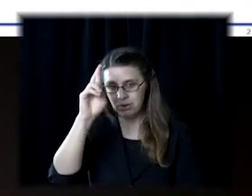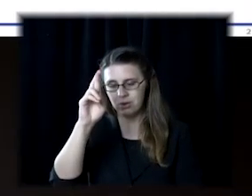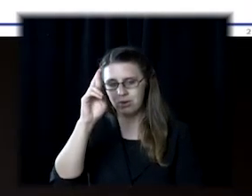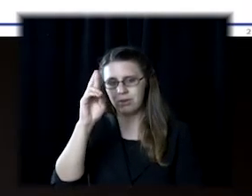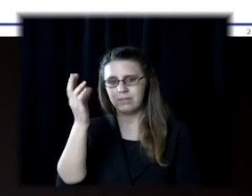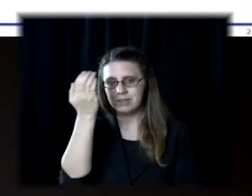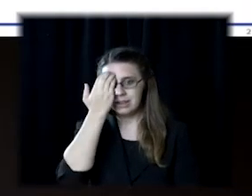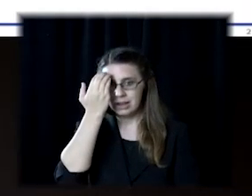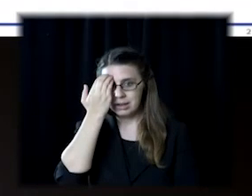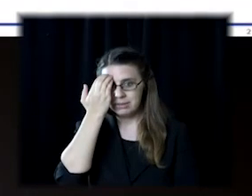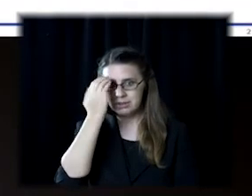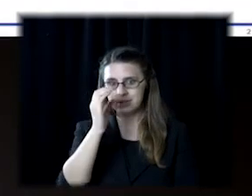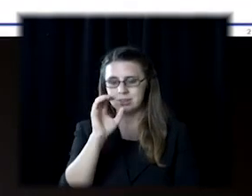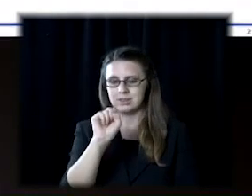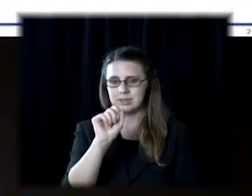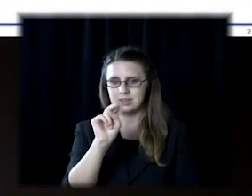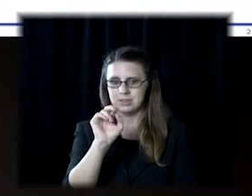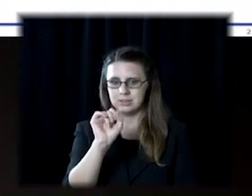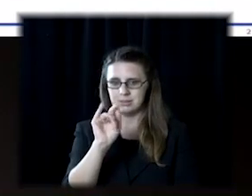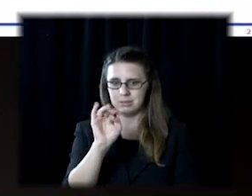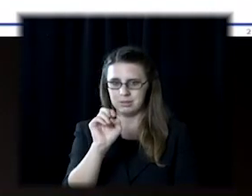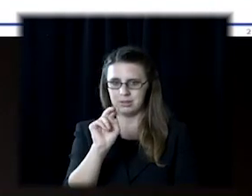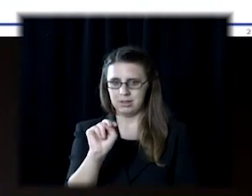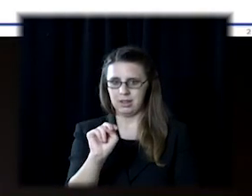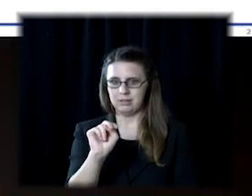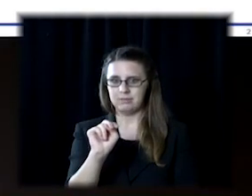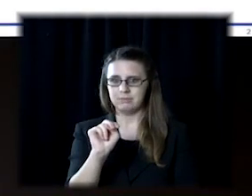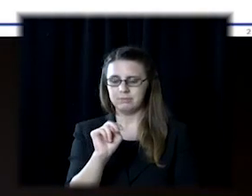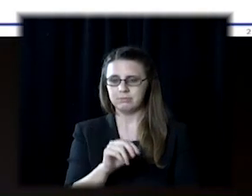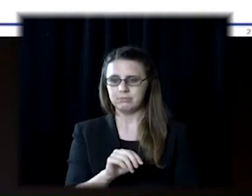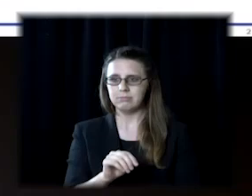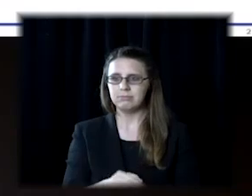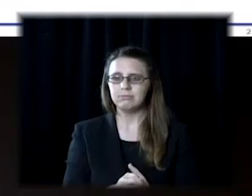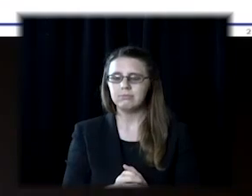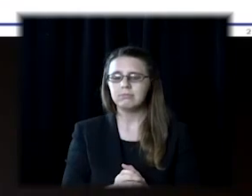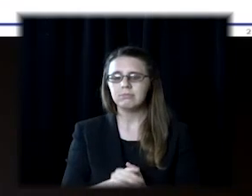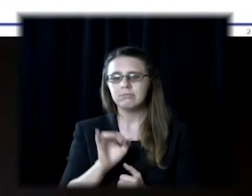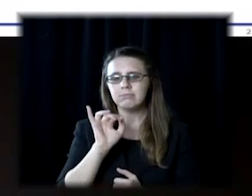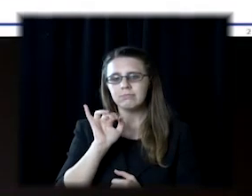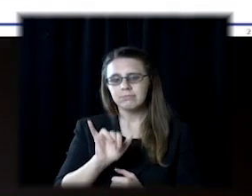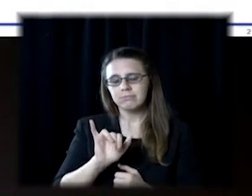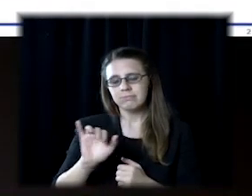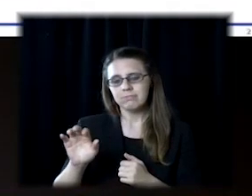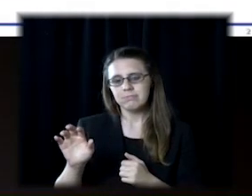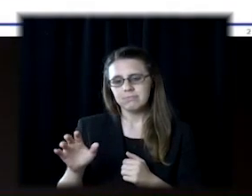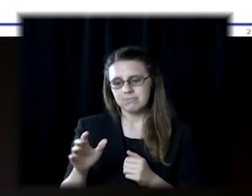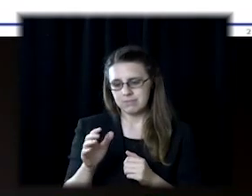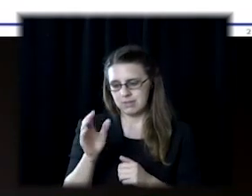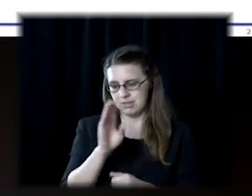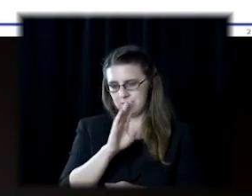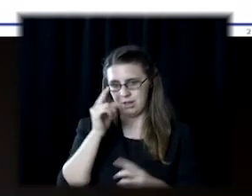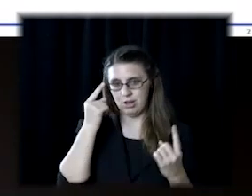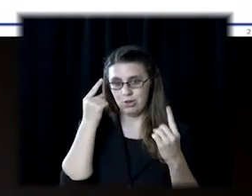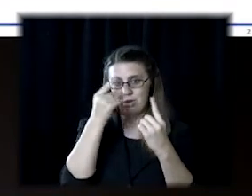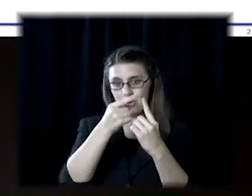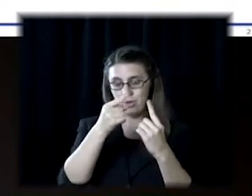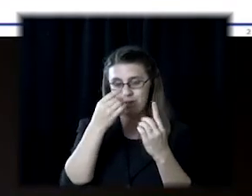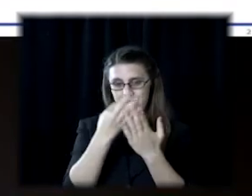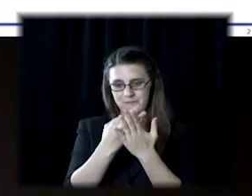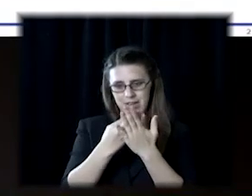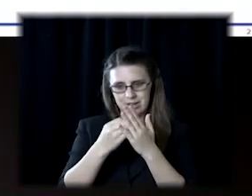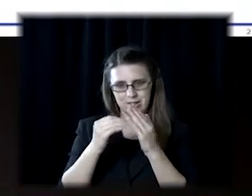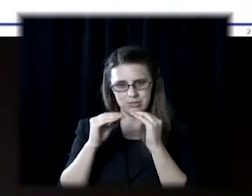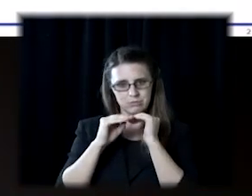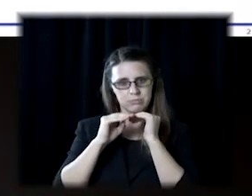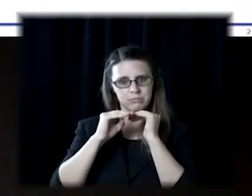Quebradillas, San Sebastián, and Villalba. Consistent with the overall goal of financial stability for municipalities, we